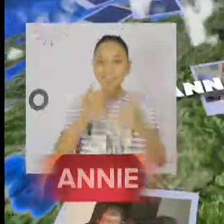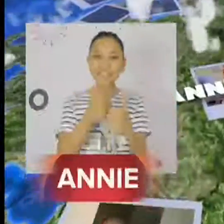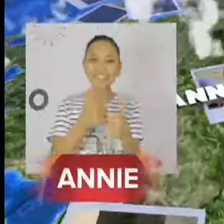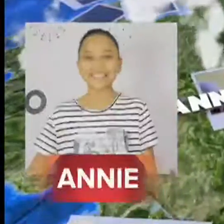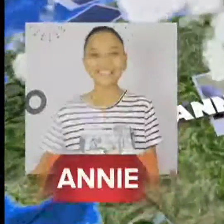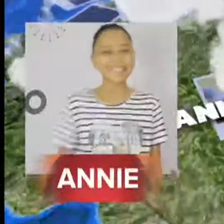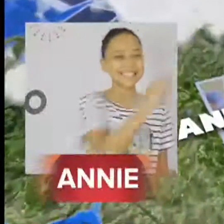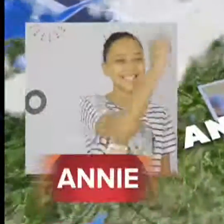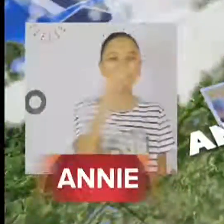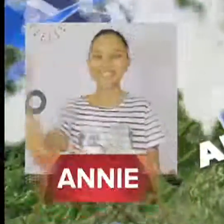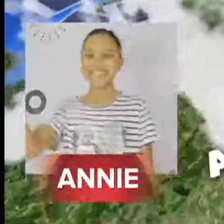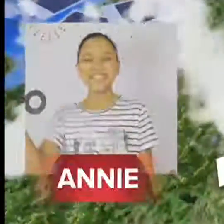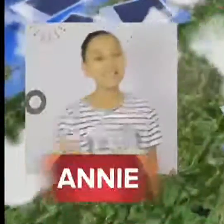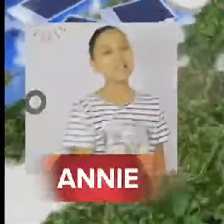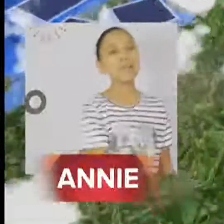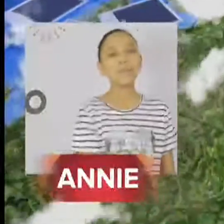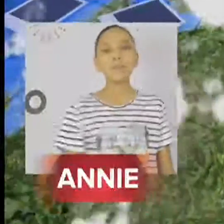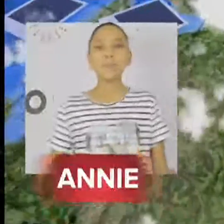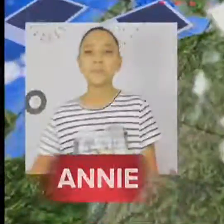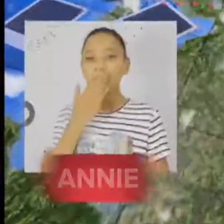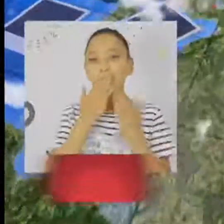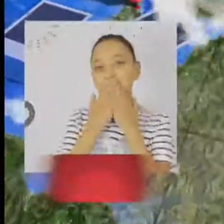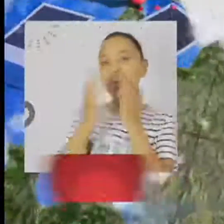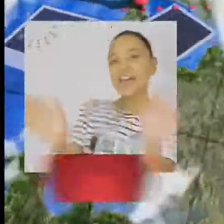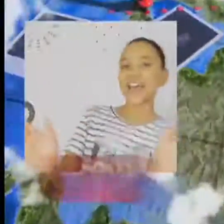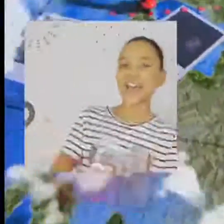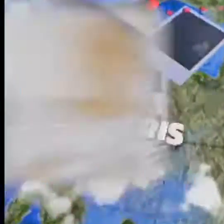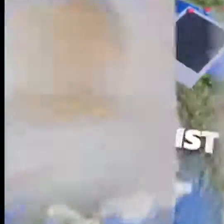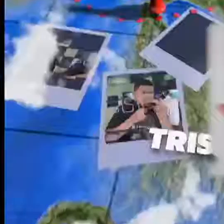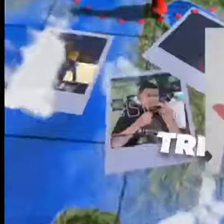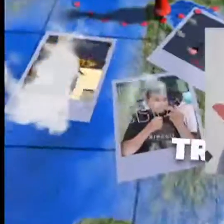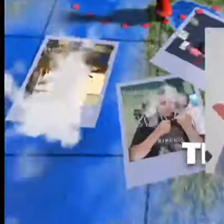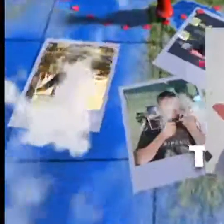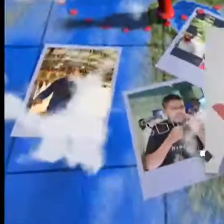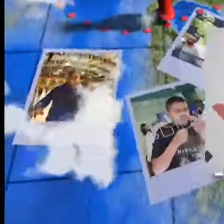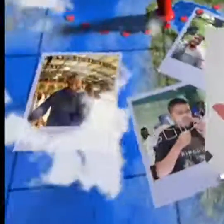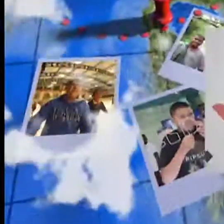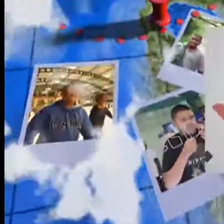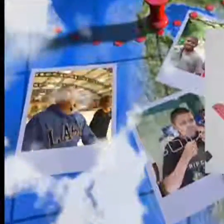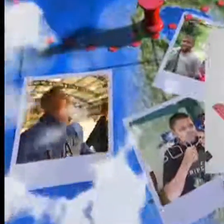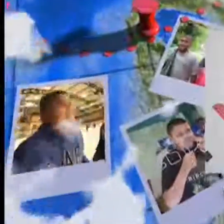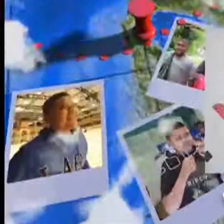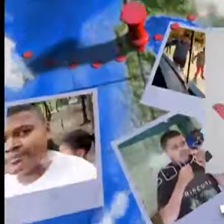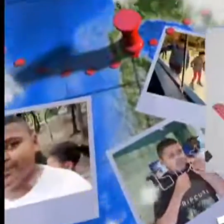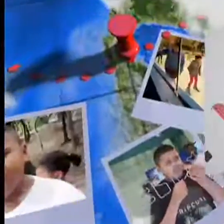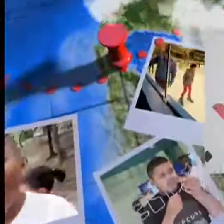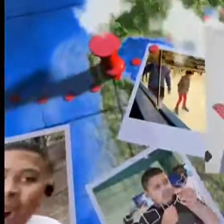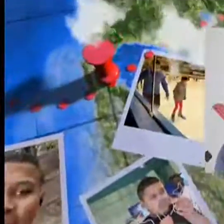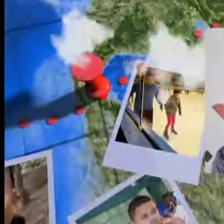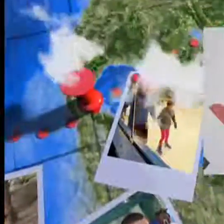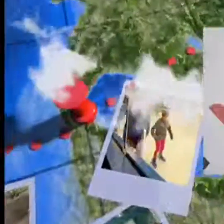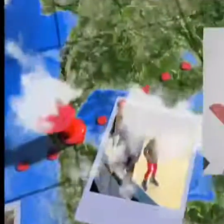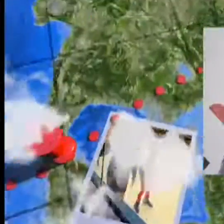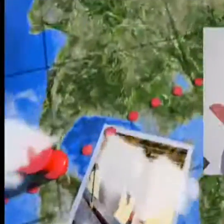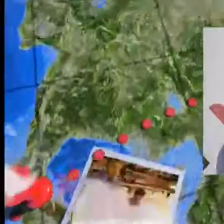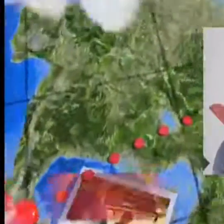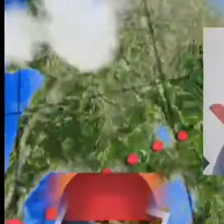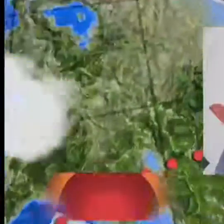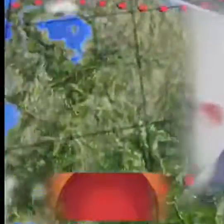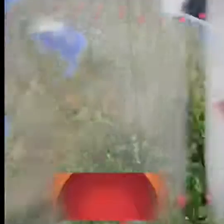Early this morning, woke up holding my head, hearing my heartbeat all